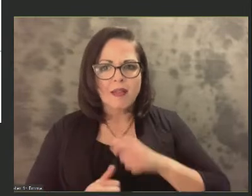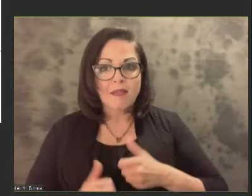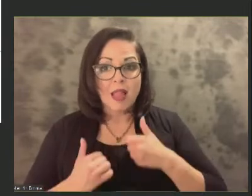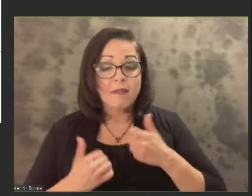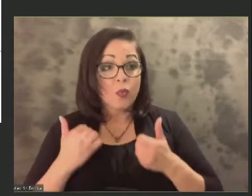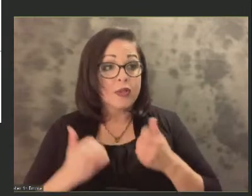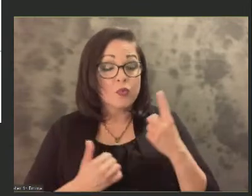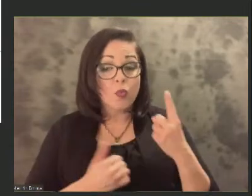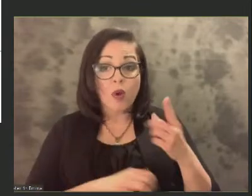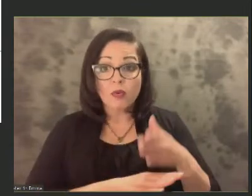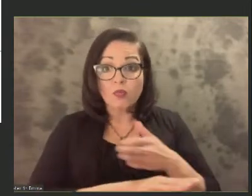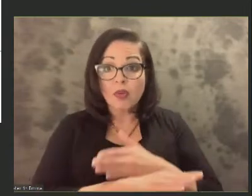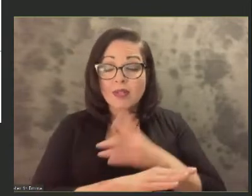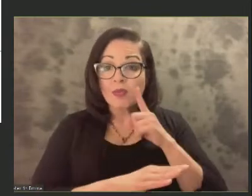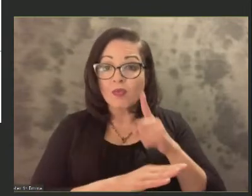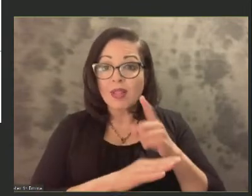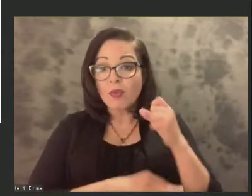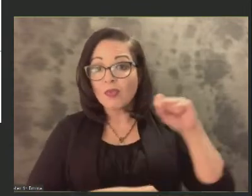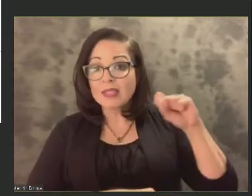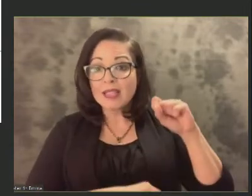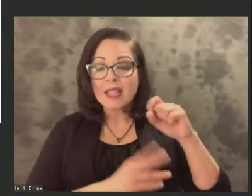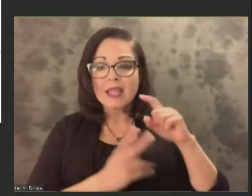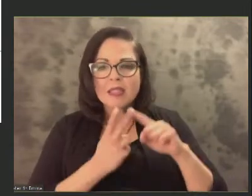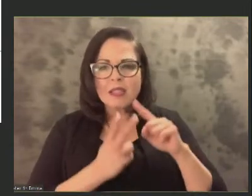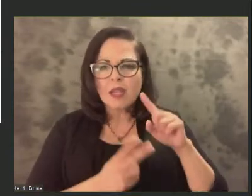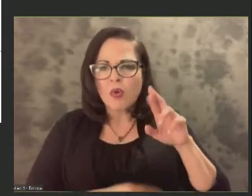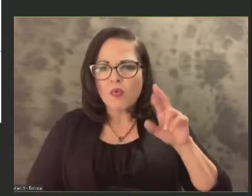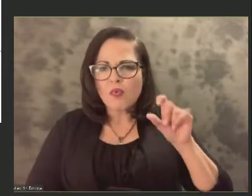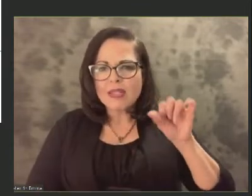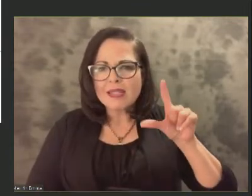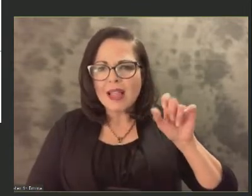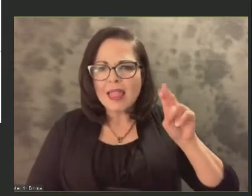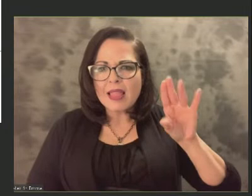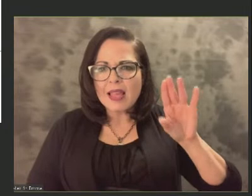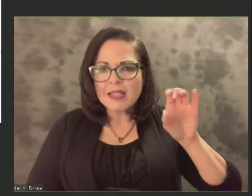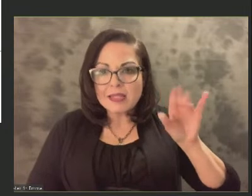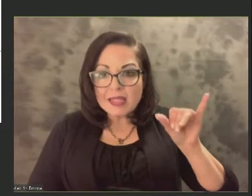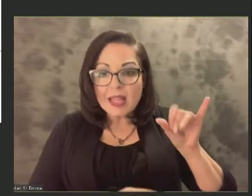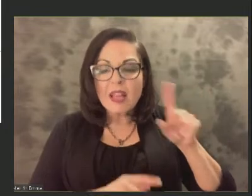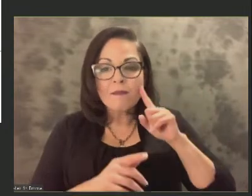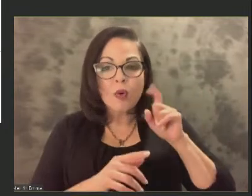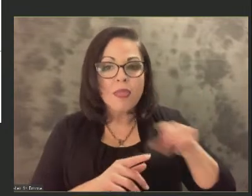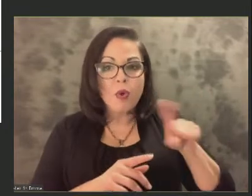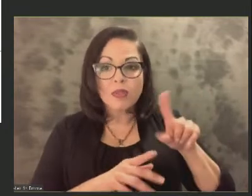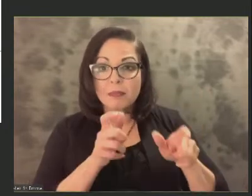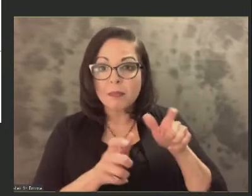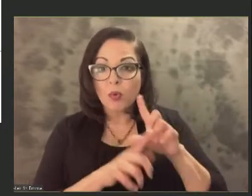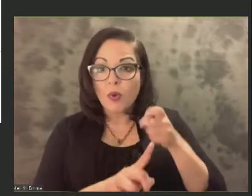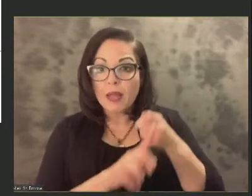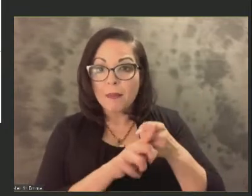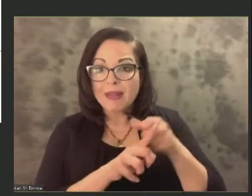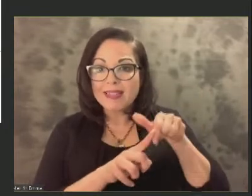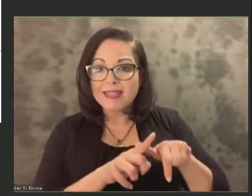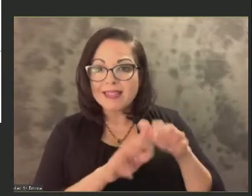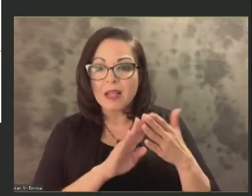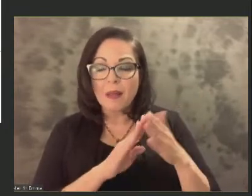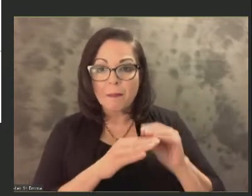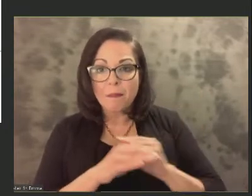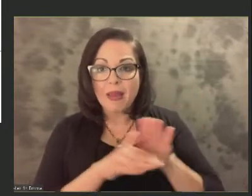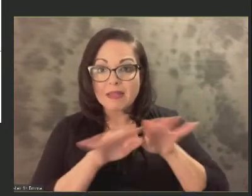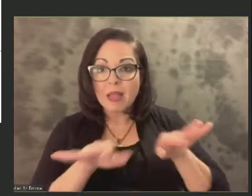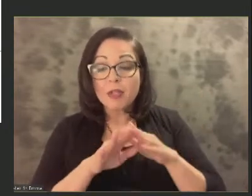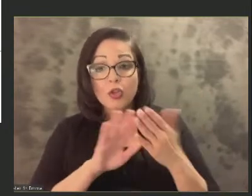improved resiliency of individuals that are impacted by this pandemic, communities that